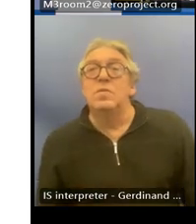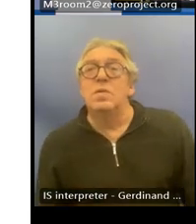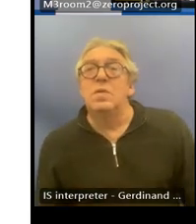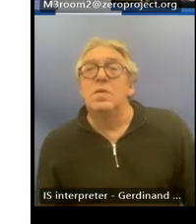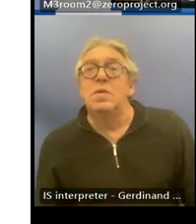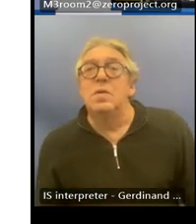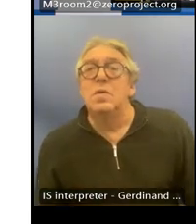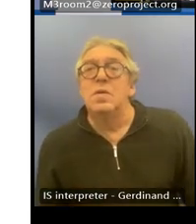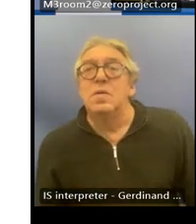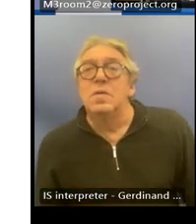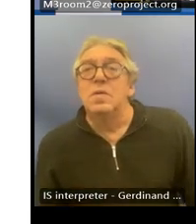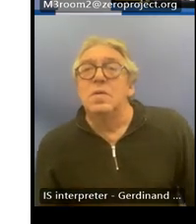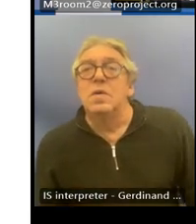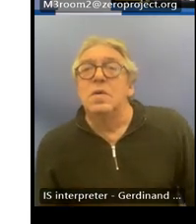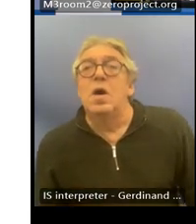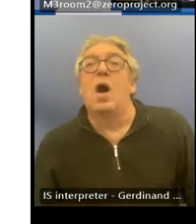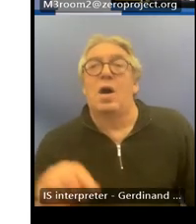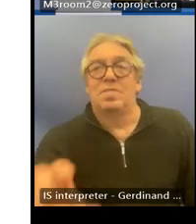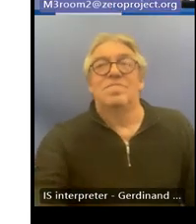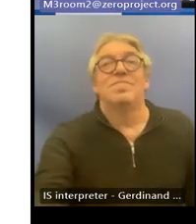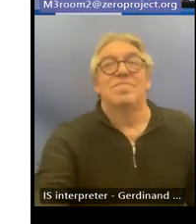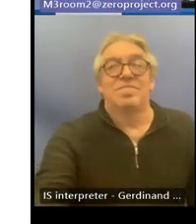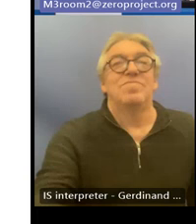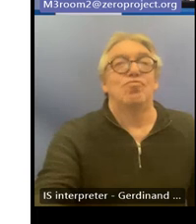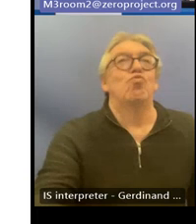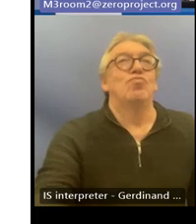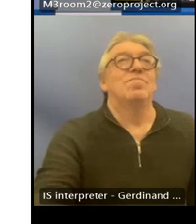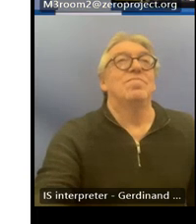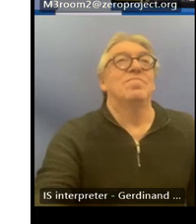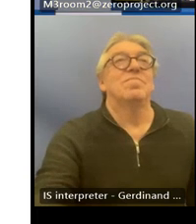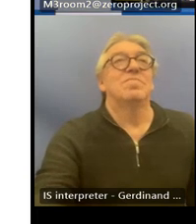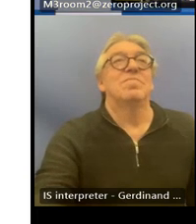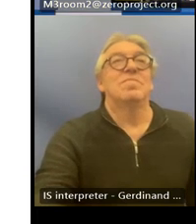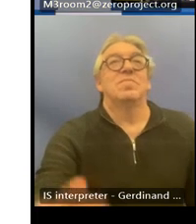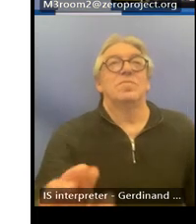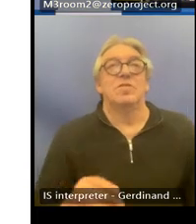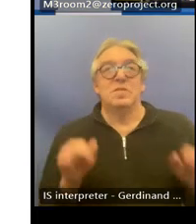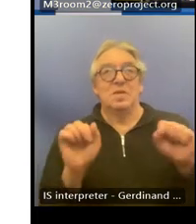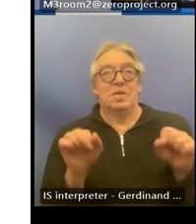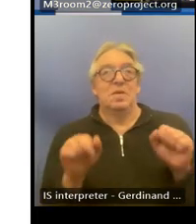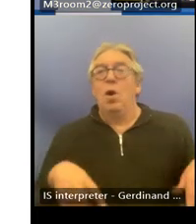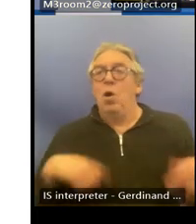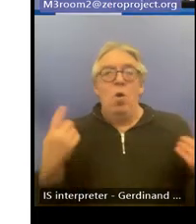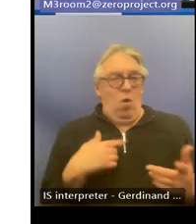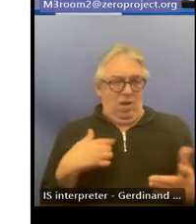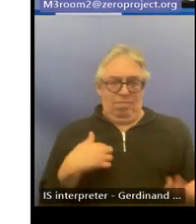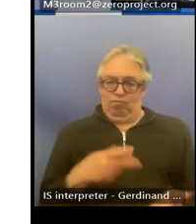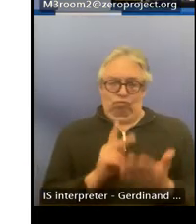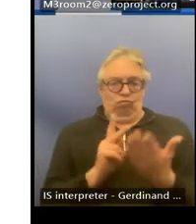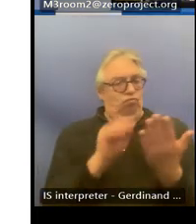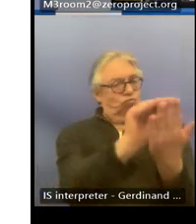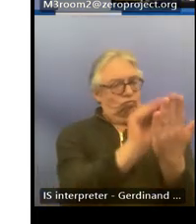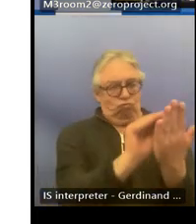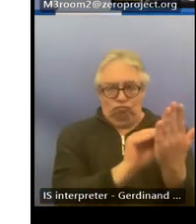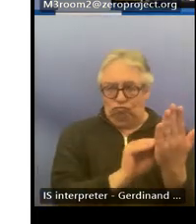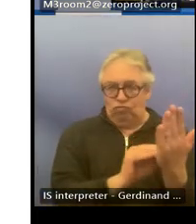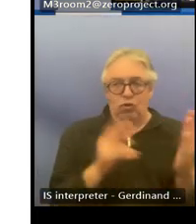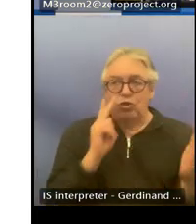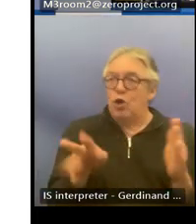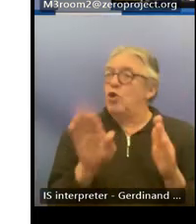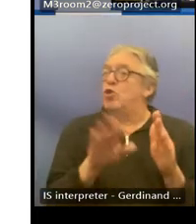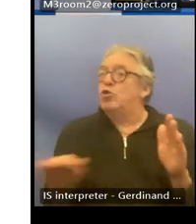over a middle school, primary school, or a high school setting, we clearly can track the progress to say, okay, these are the early skilling requirements for a child.